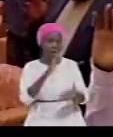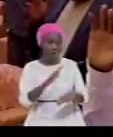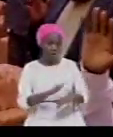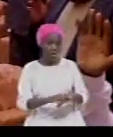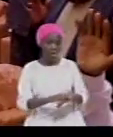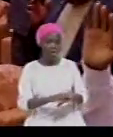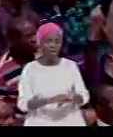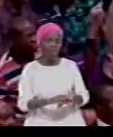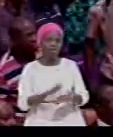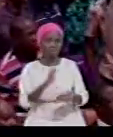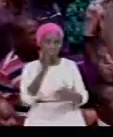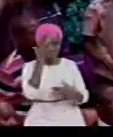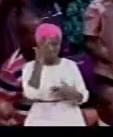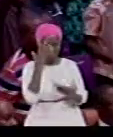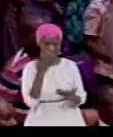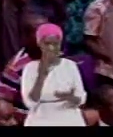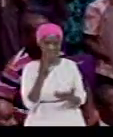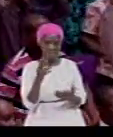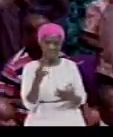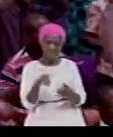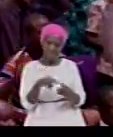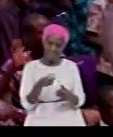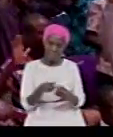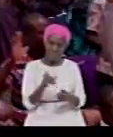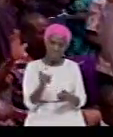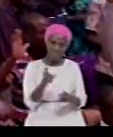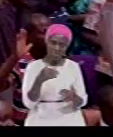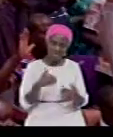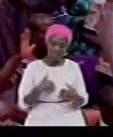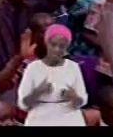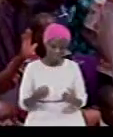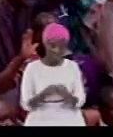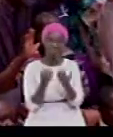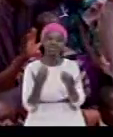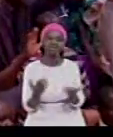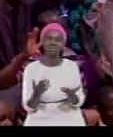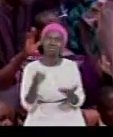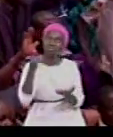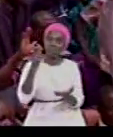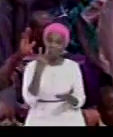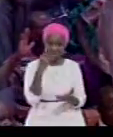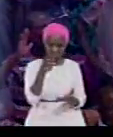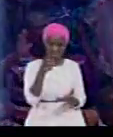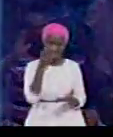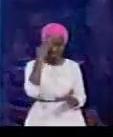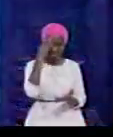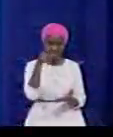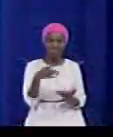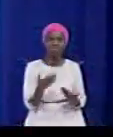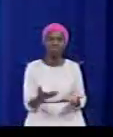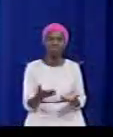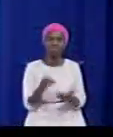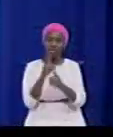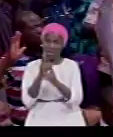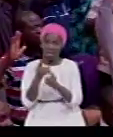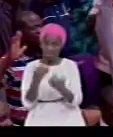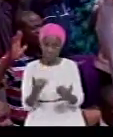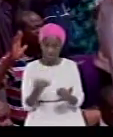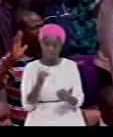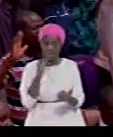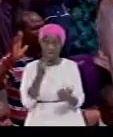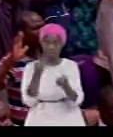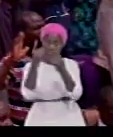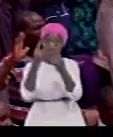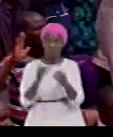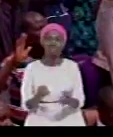the challenge. He knows you there, he sees you there, and the answer now is on the way. And before